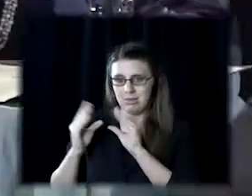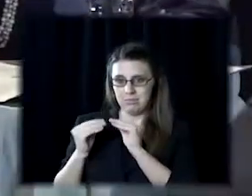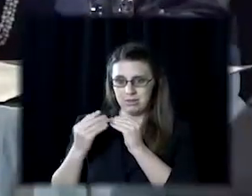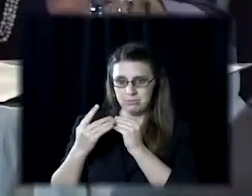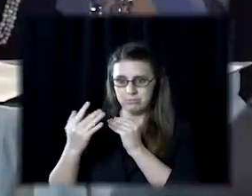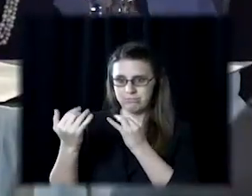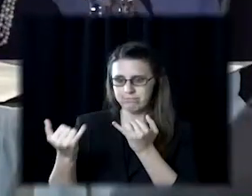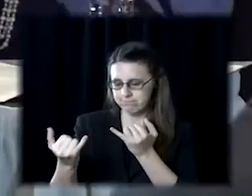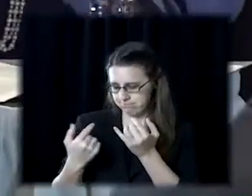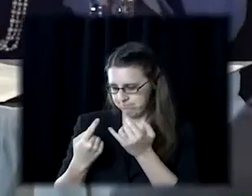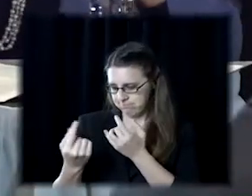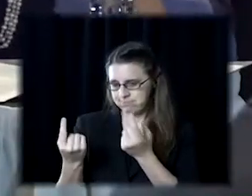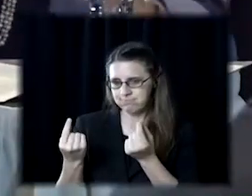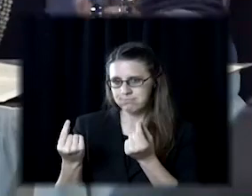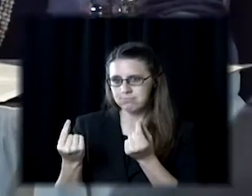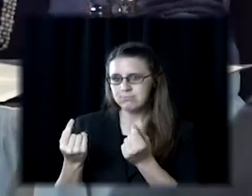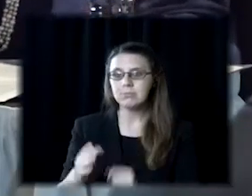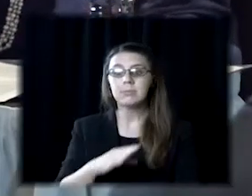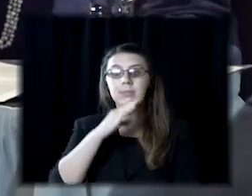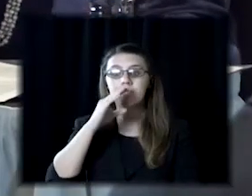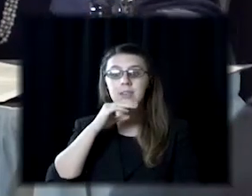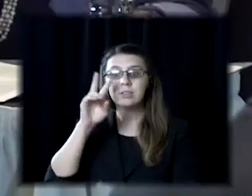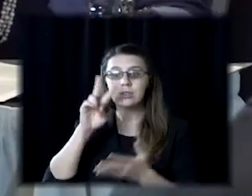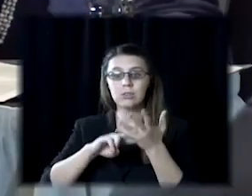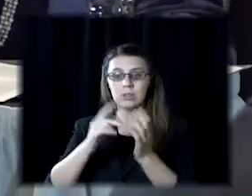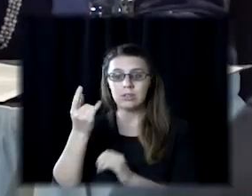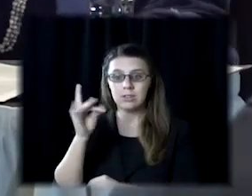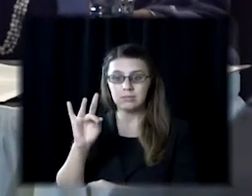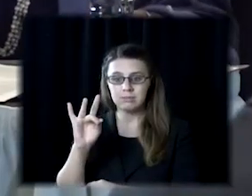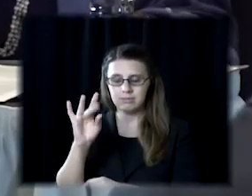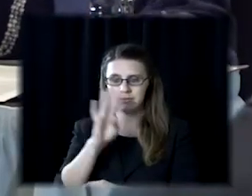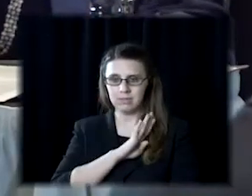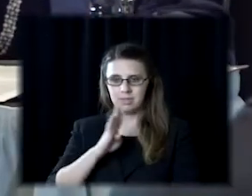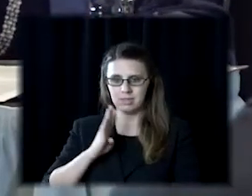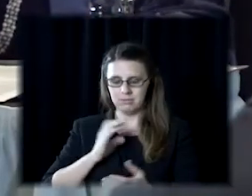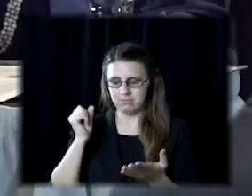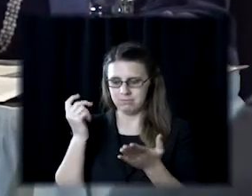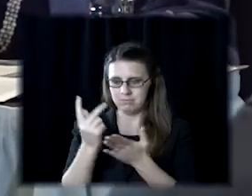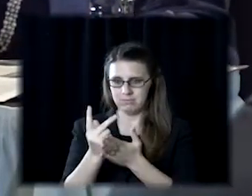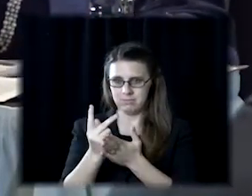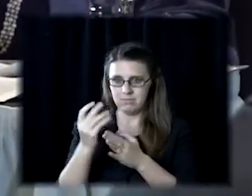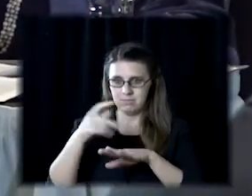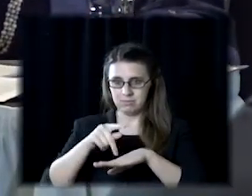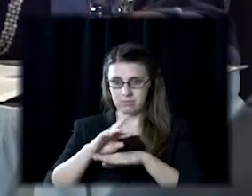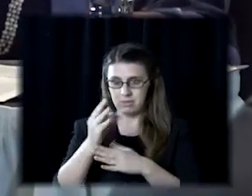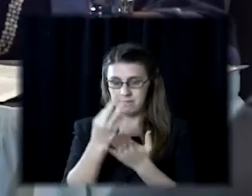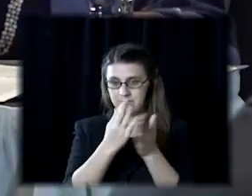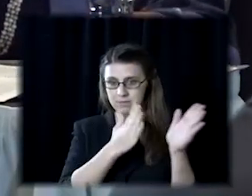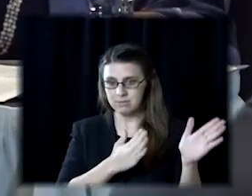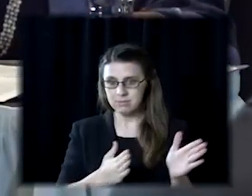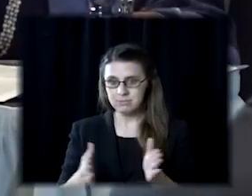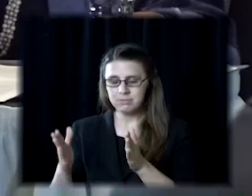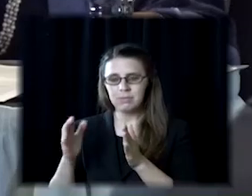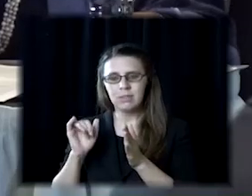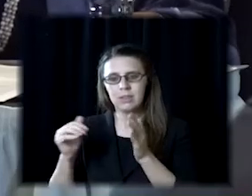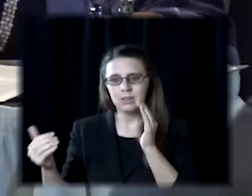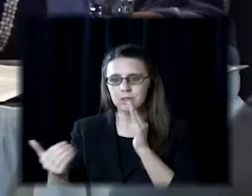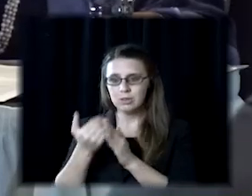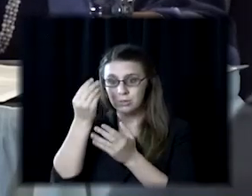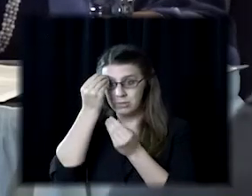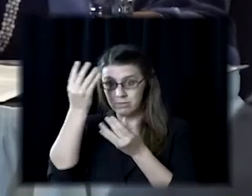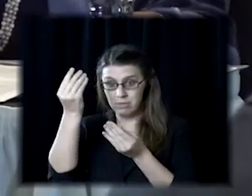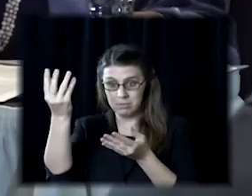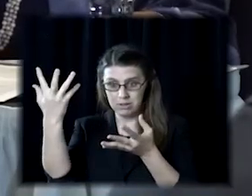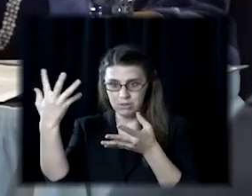of 2018, the board certified a Commonwealth fiscal plan that incorporated material new information,